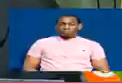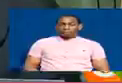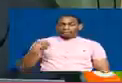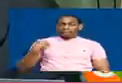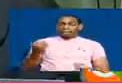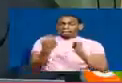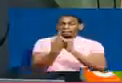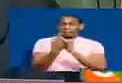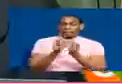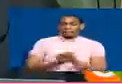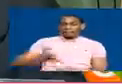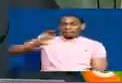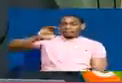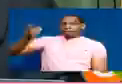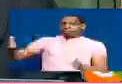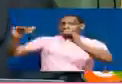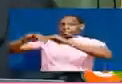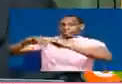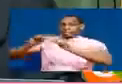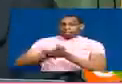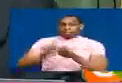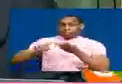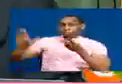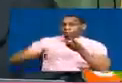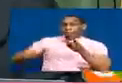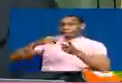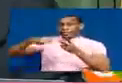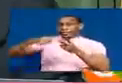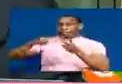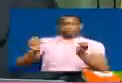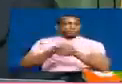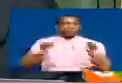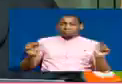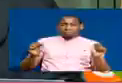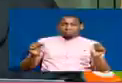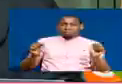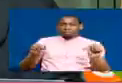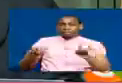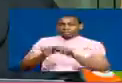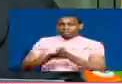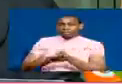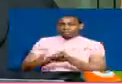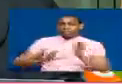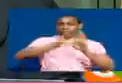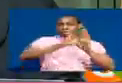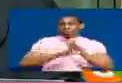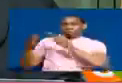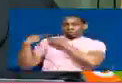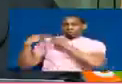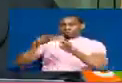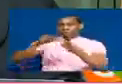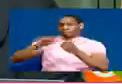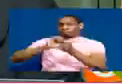Number 11, county assemblies and parliament cannot, as part of their constitutional